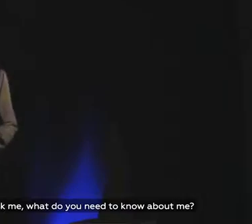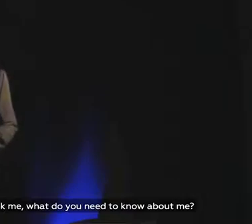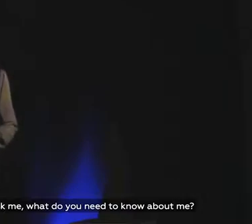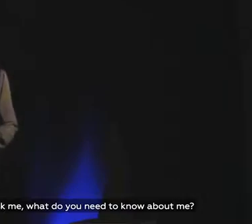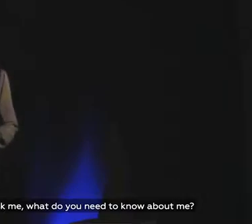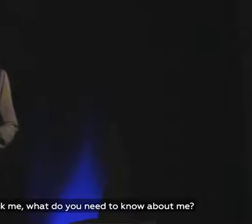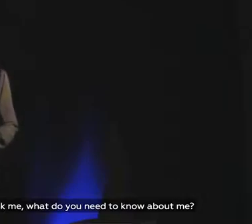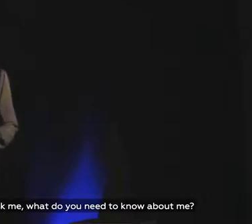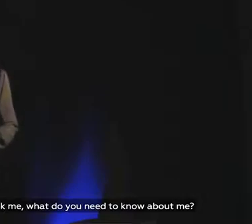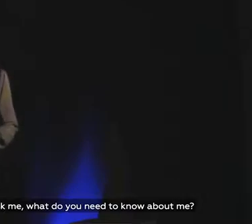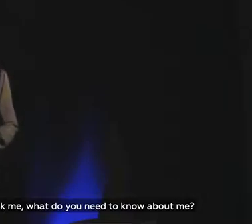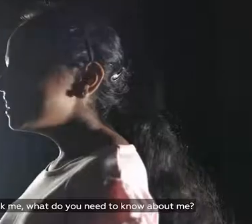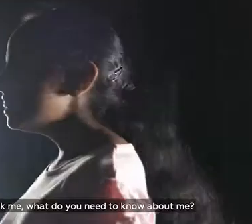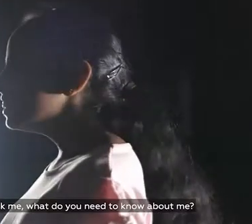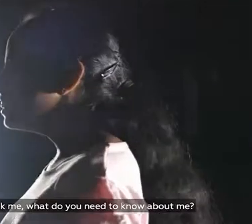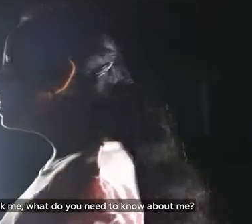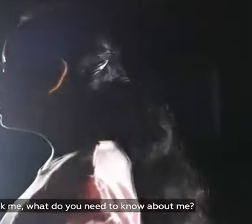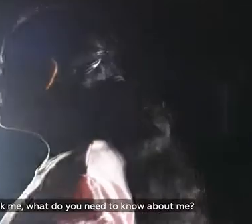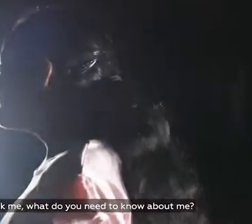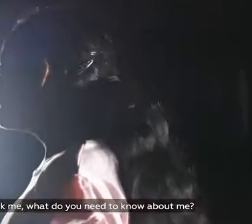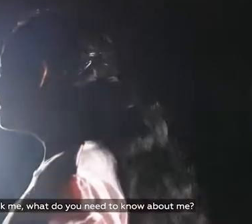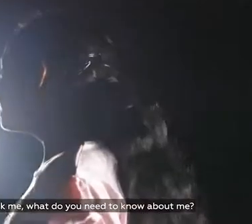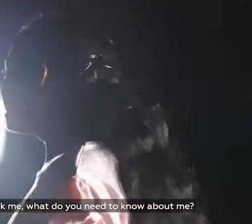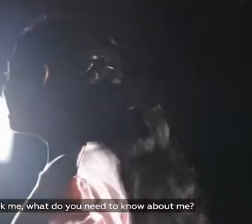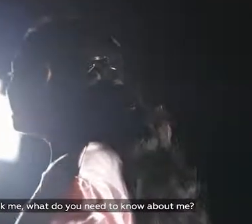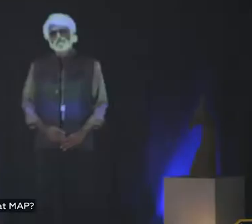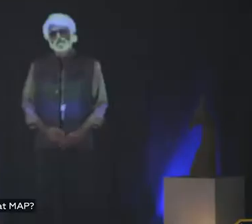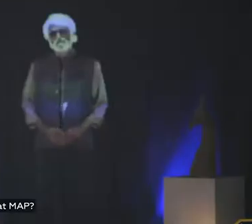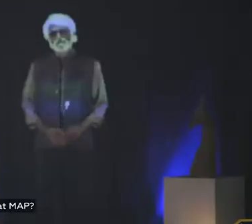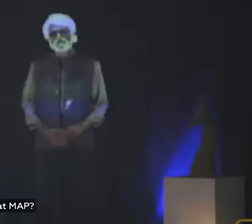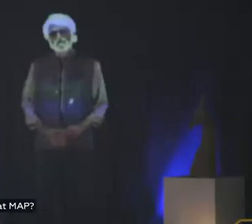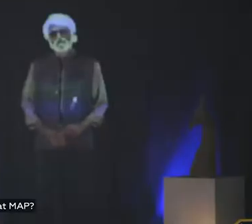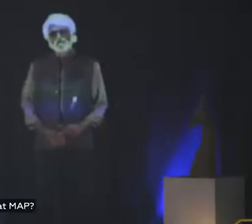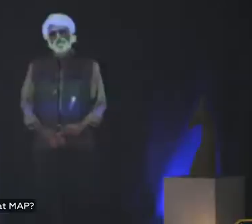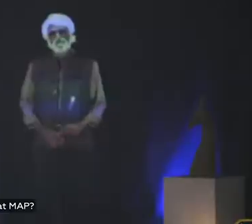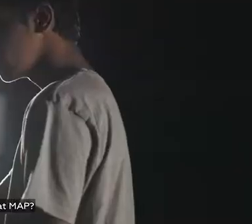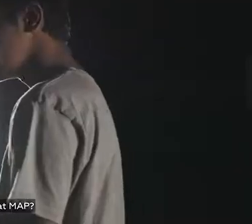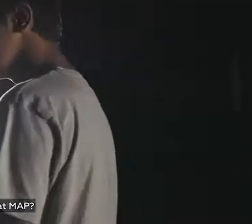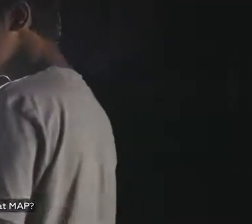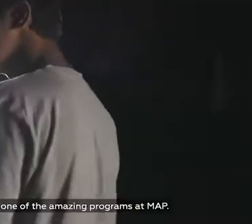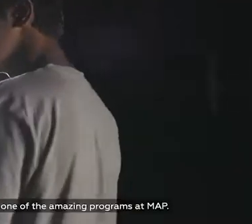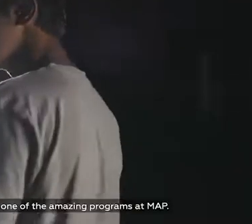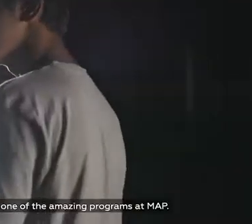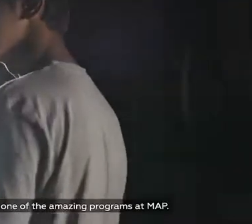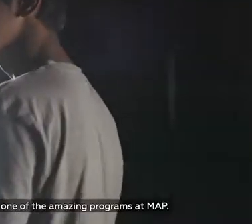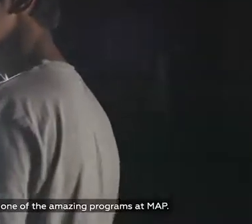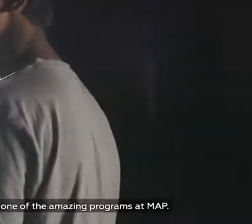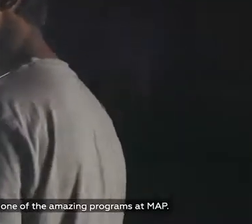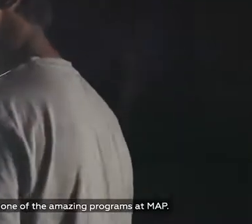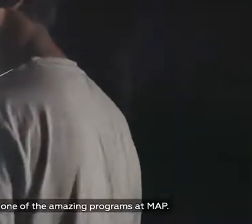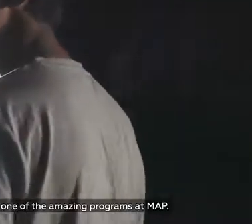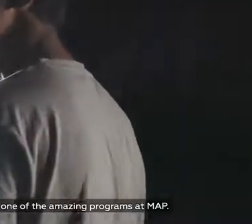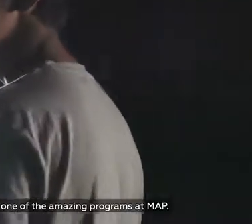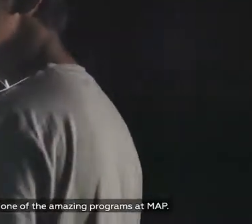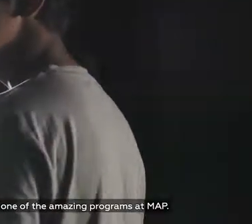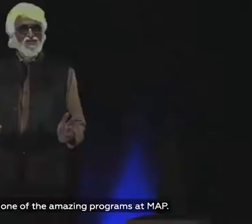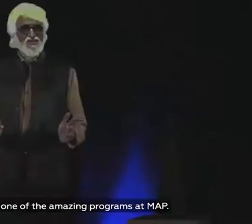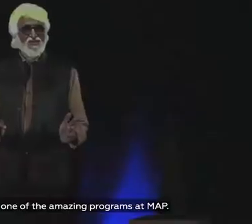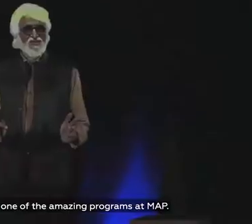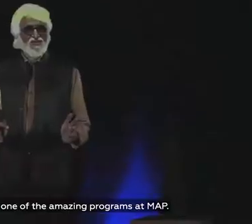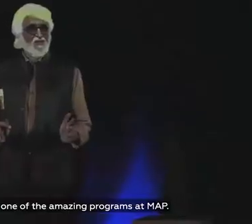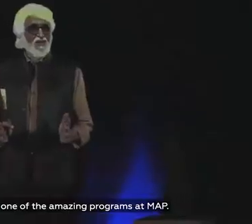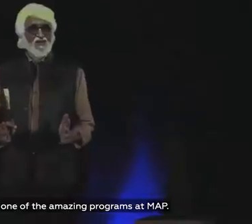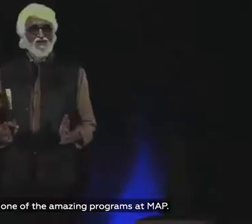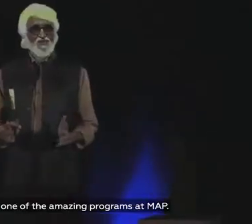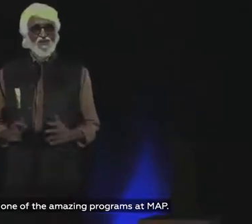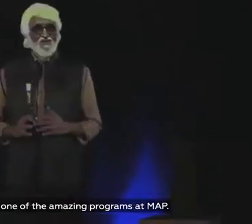Please ask me, what do you need to know about me? Why are you at MAP? I'm here to enable art